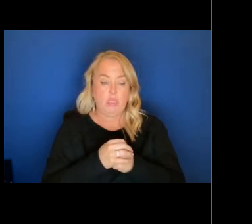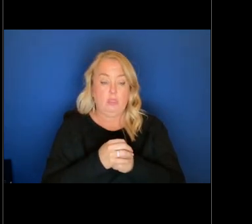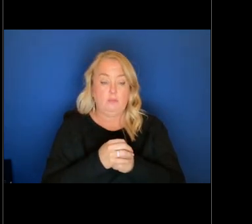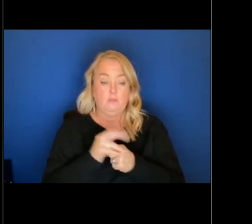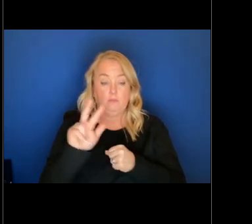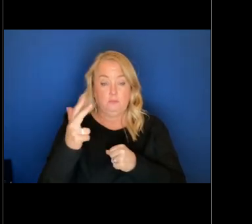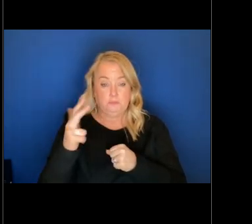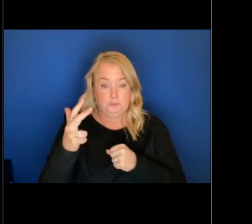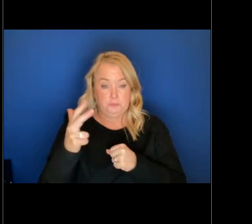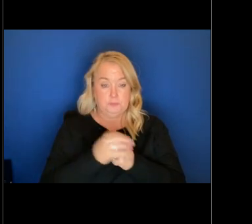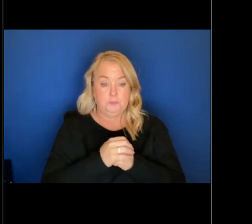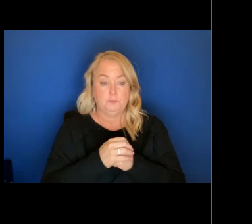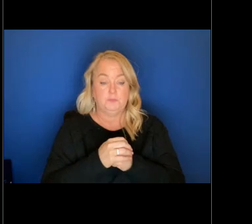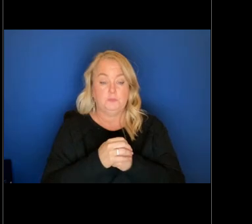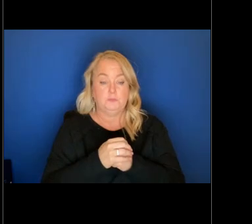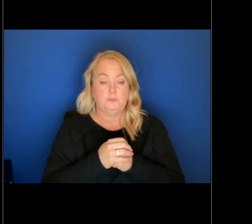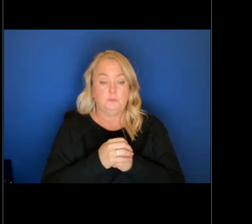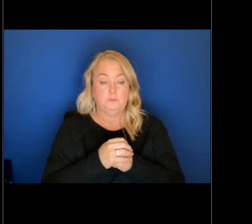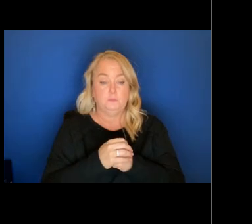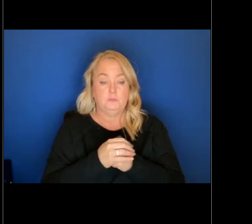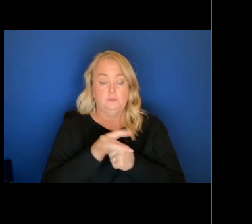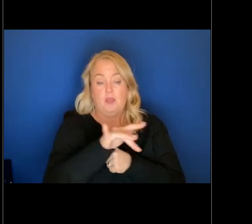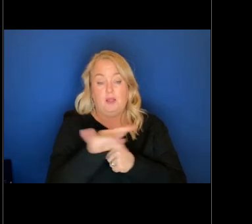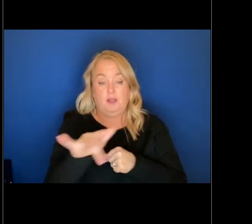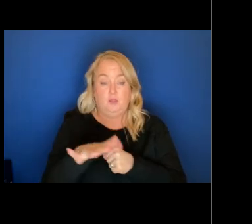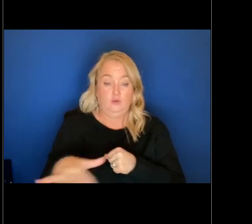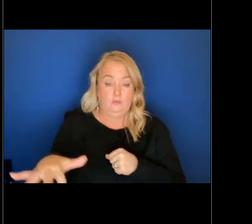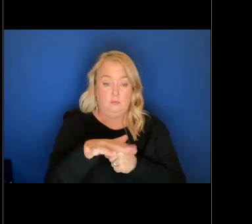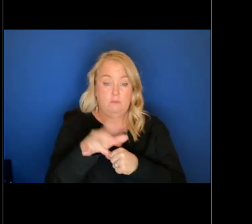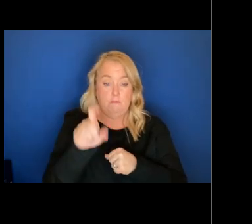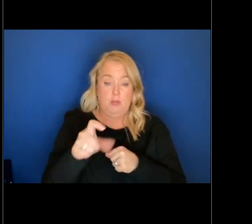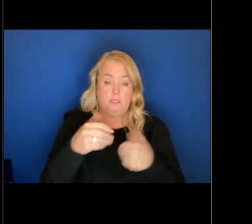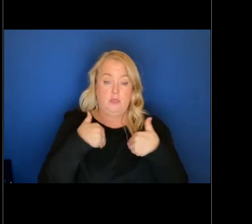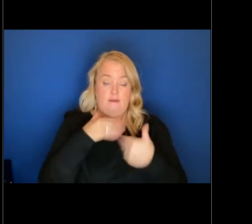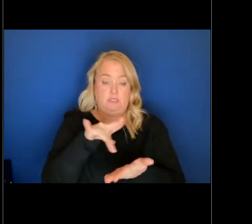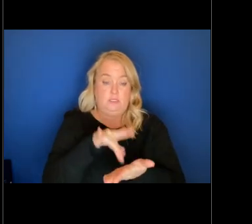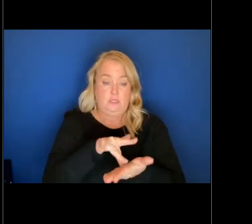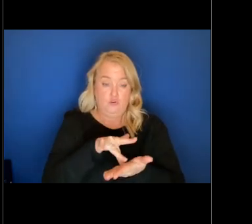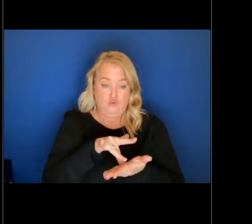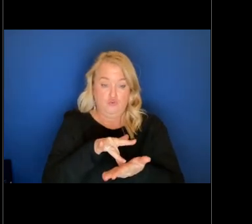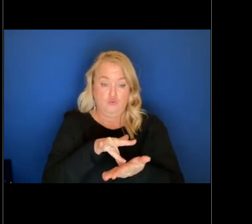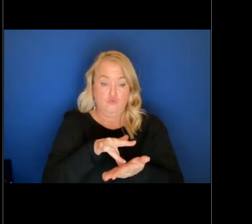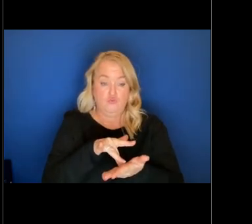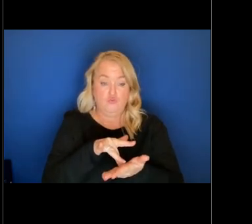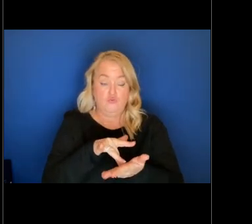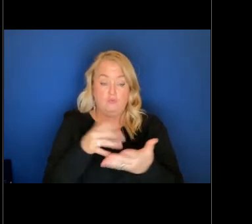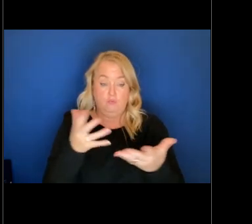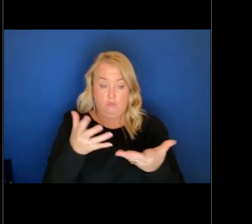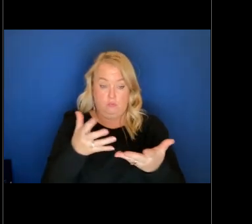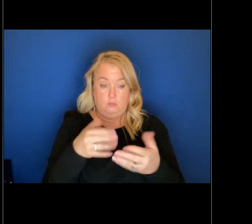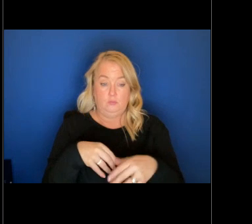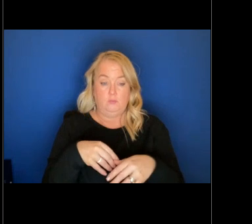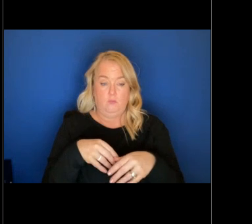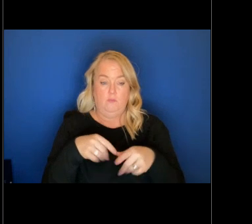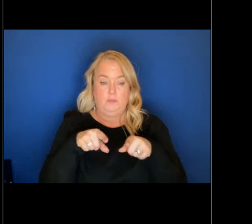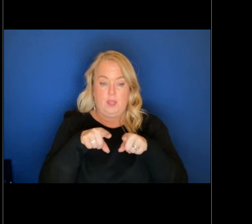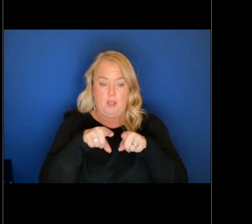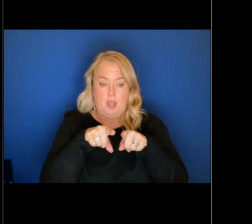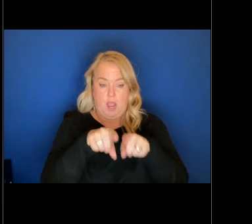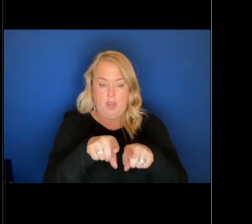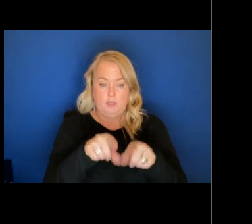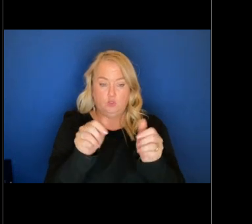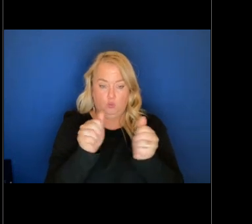The third knowledge check. The clear floor space must have its center line aligned with